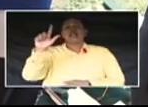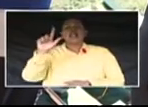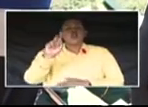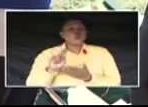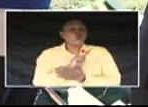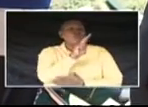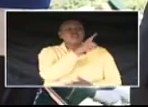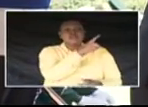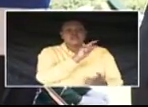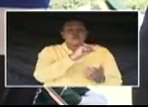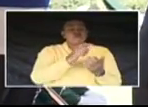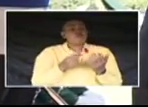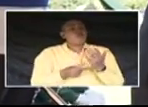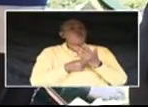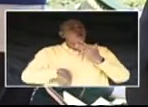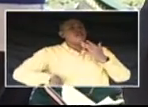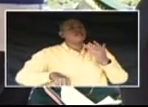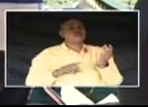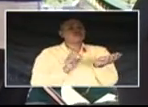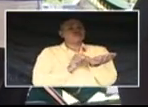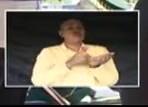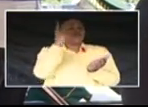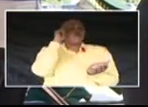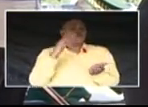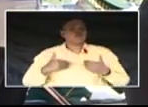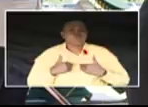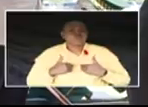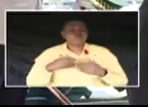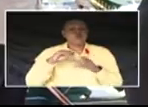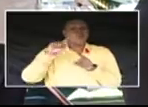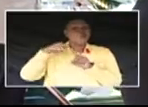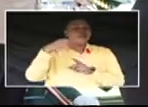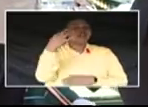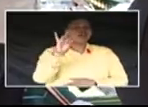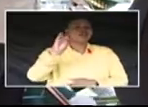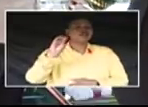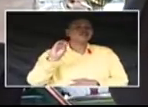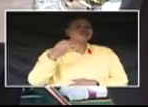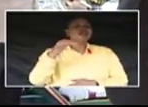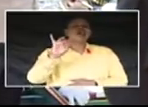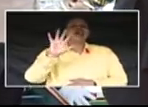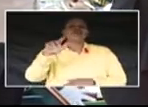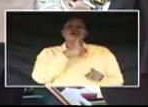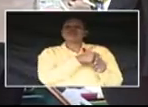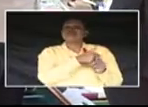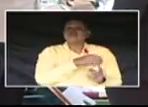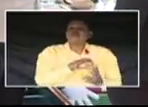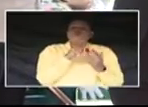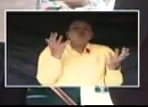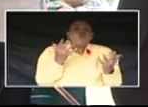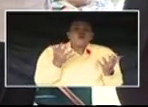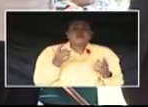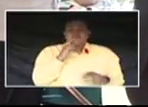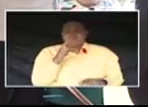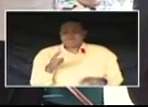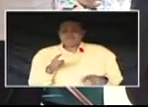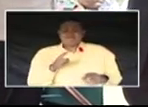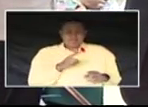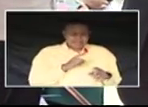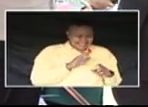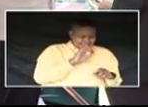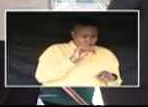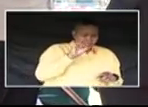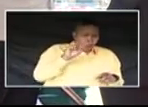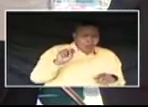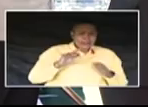he qualified as a Doctor of Veterinary Medicine in 1970. In 1985, he specialized in equine medicine and surgery, working